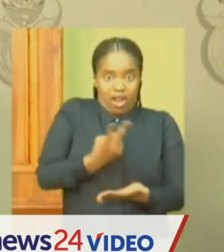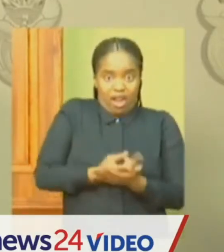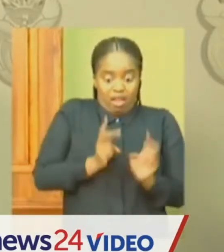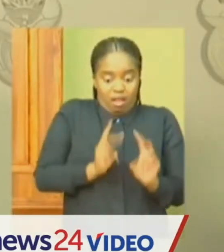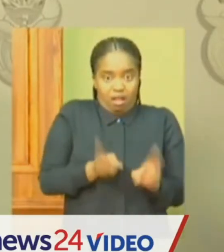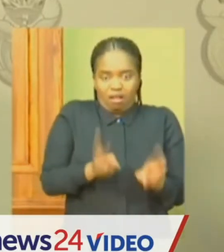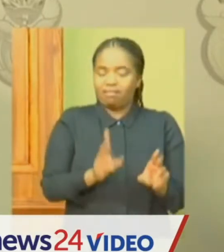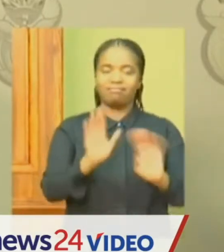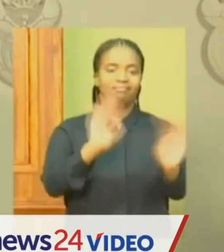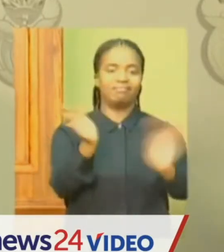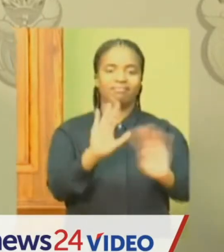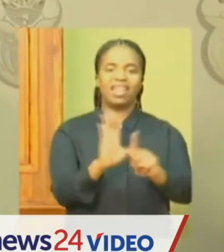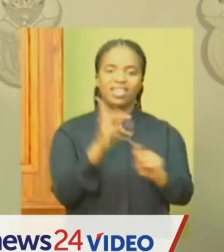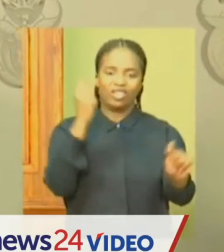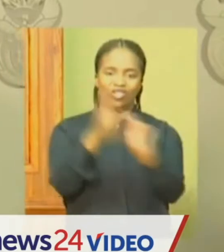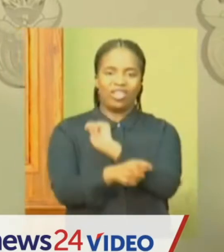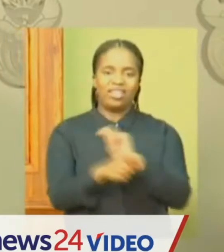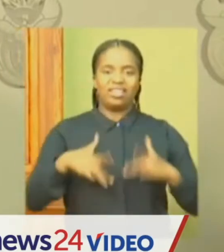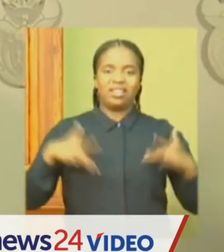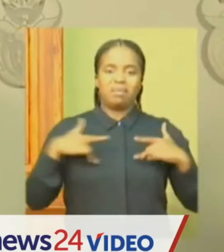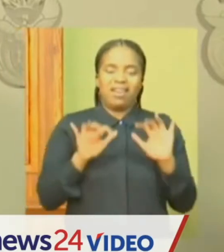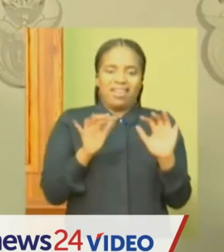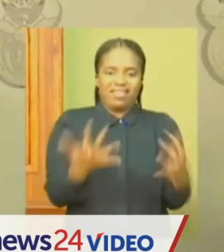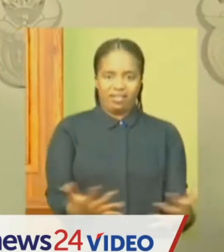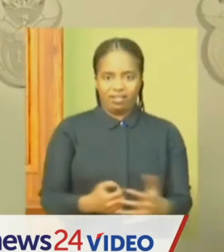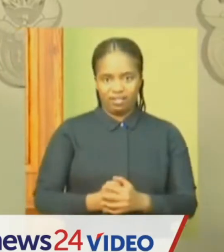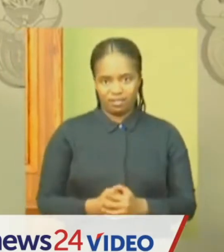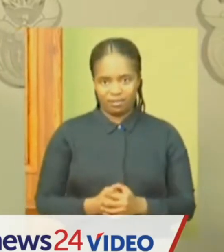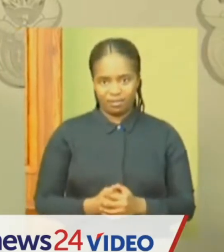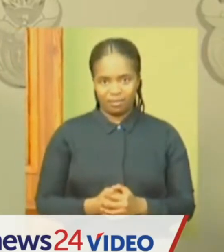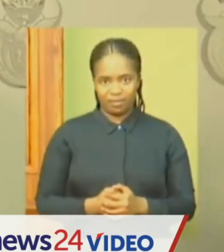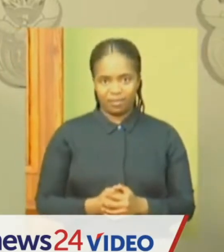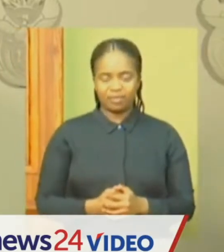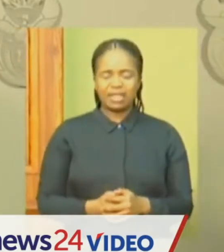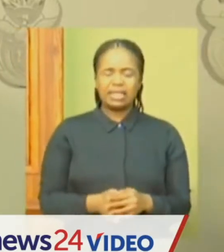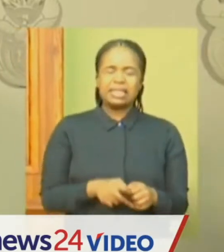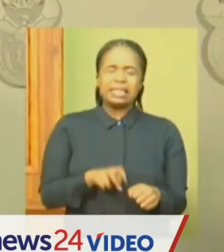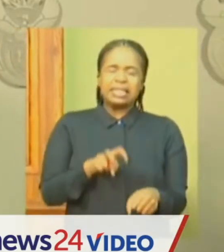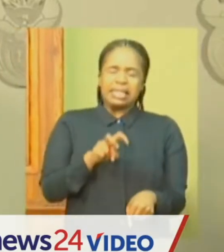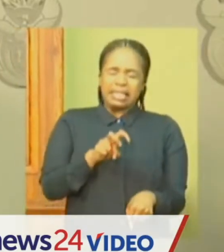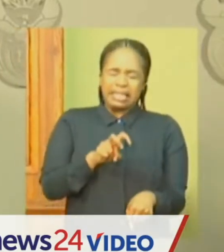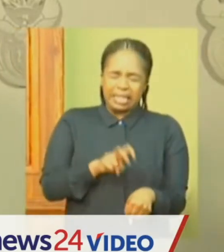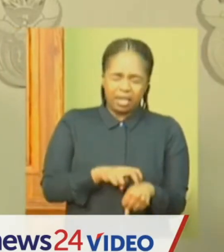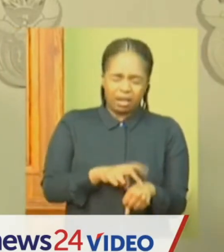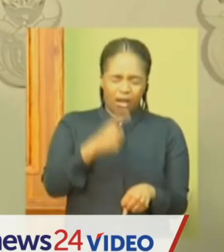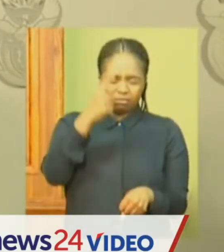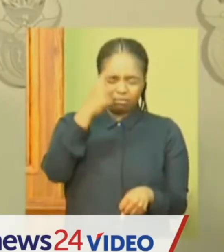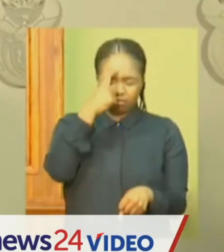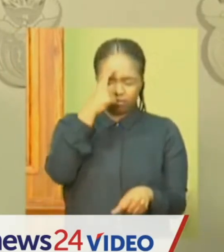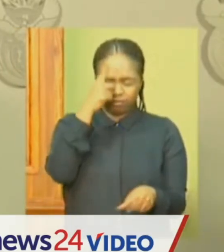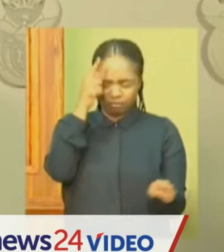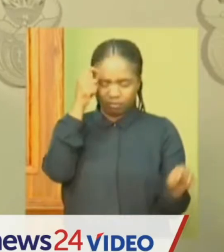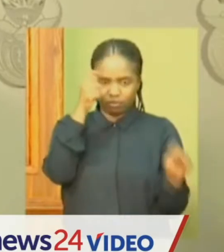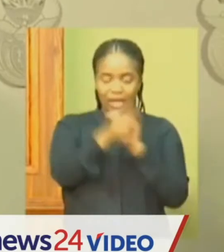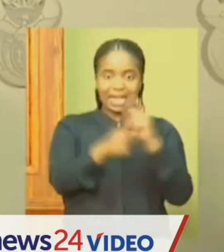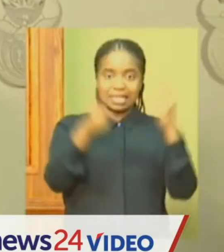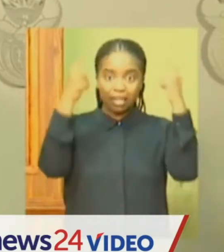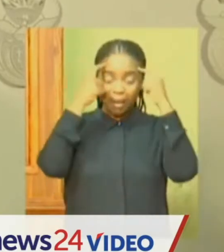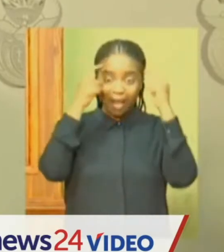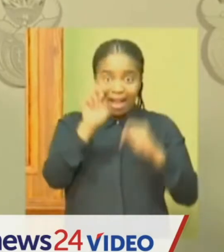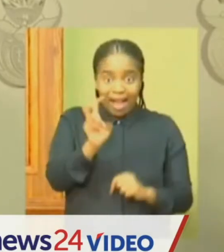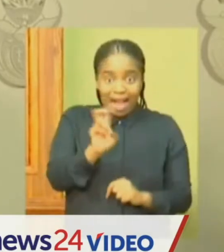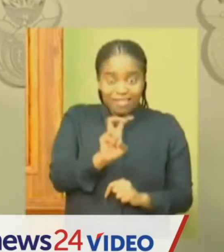in profound ways. There needs to be a fundamental shift in our